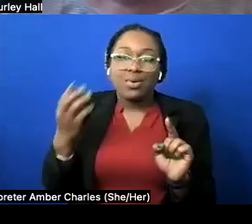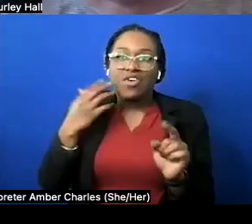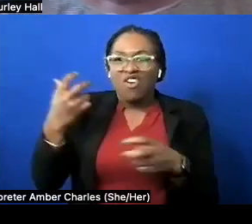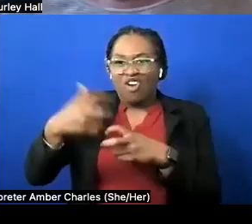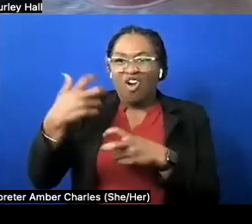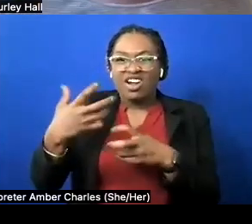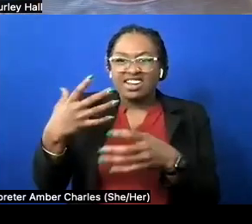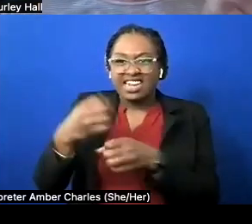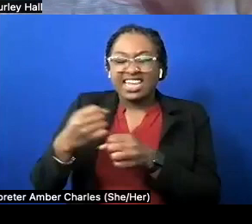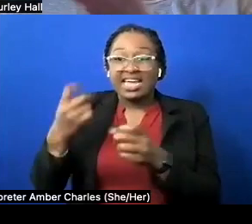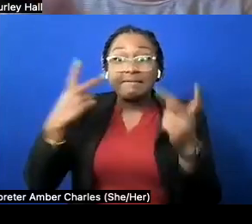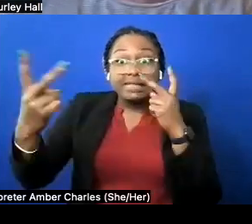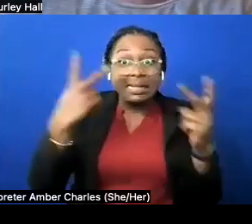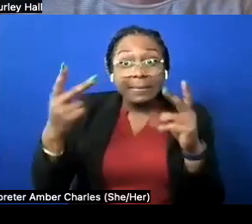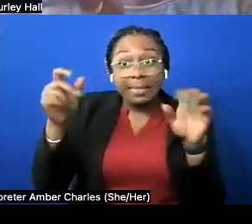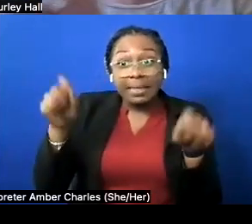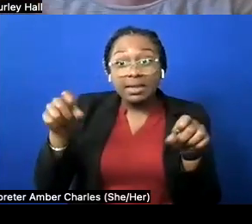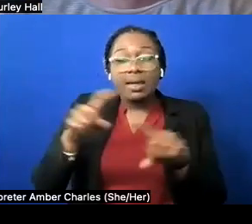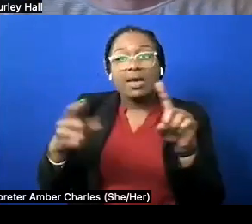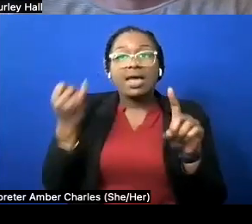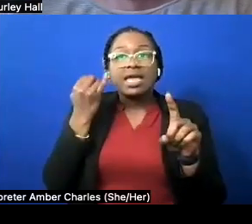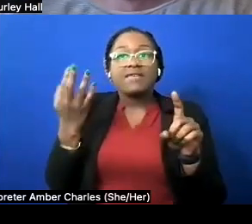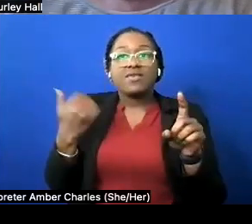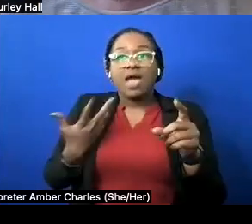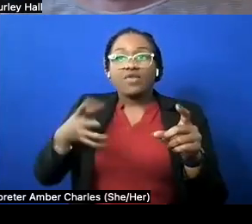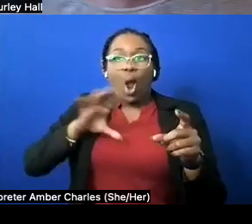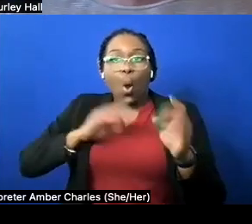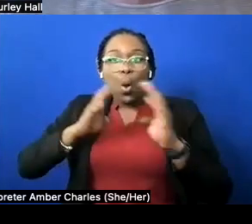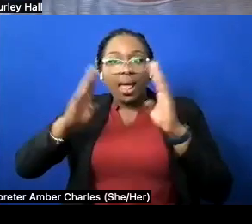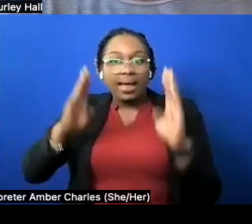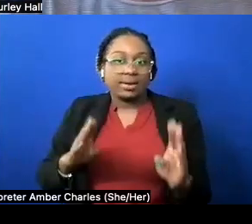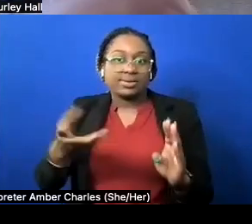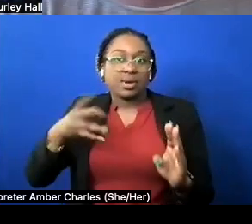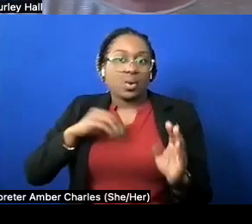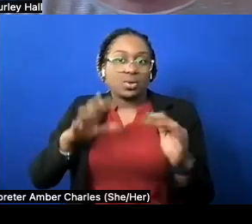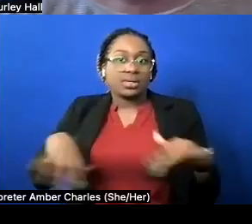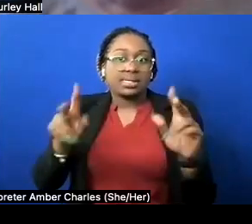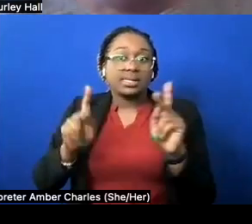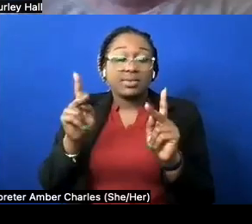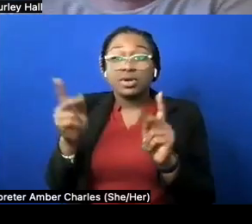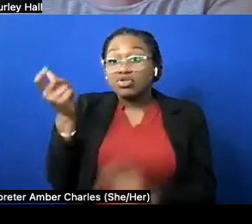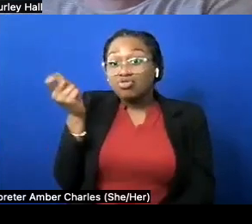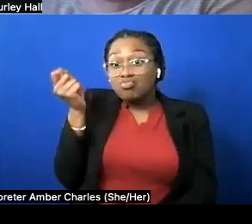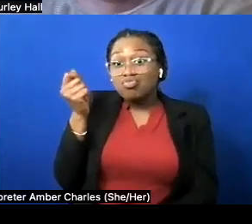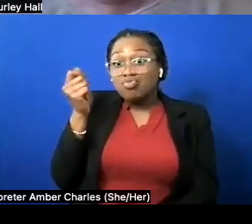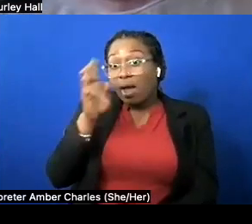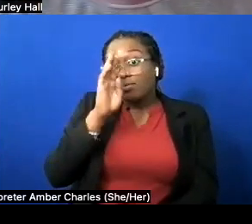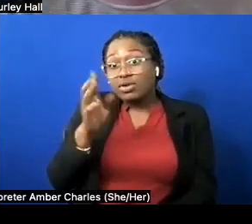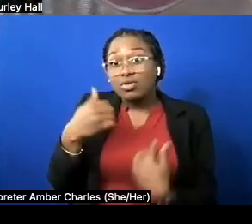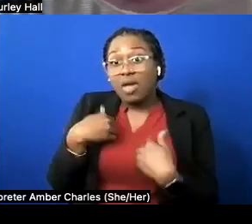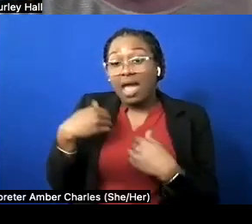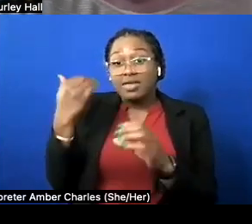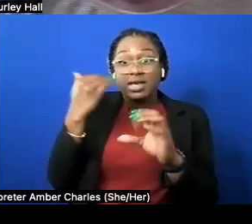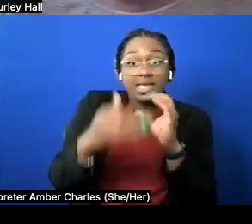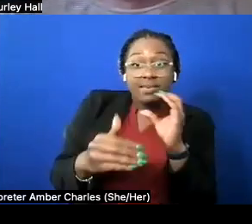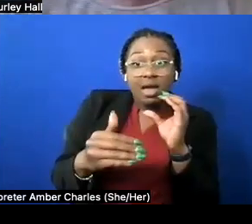visibility. But when you have your own house, your own space, and people can subscribe to you directly, and you have their email address and they have